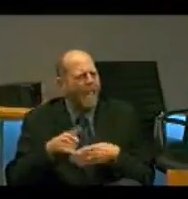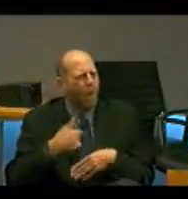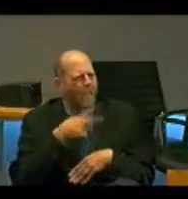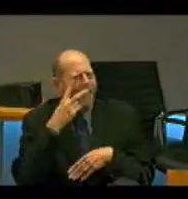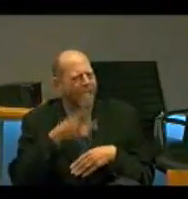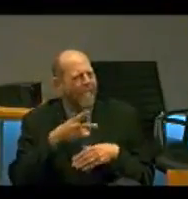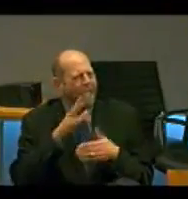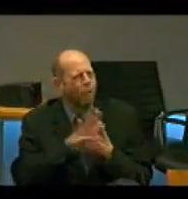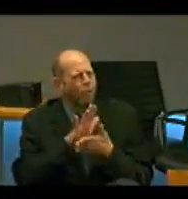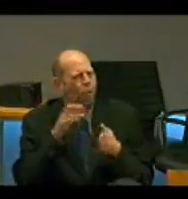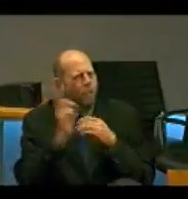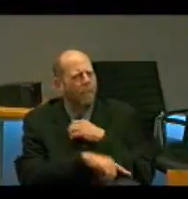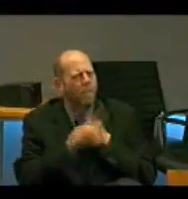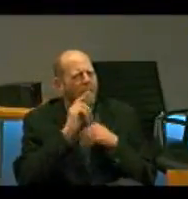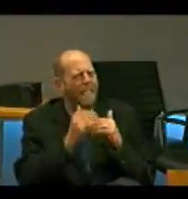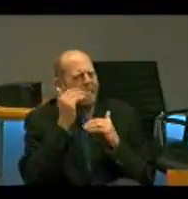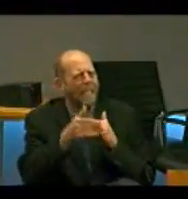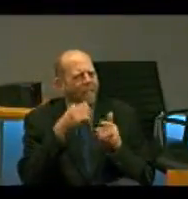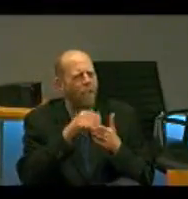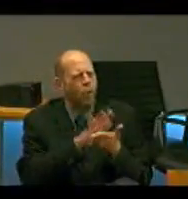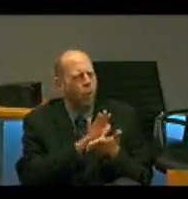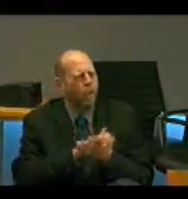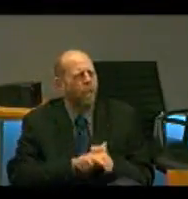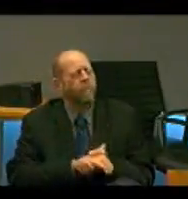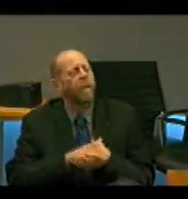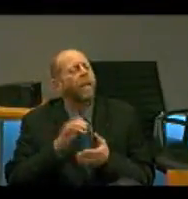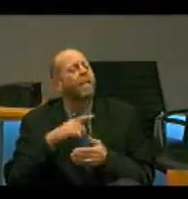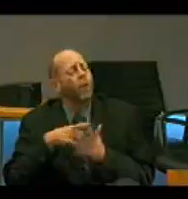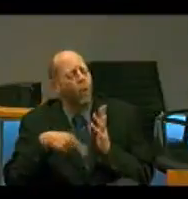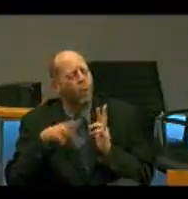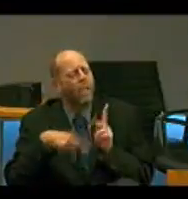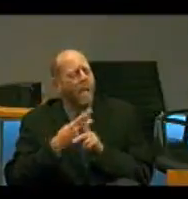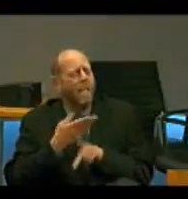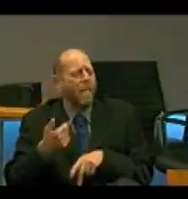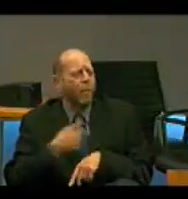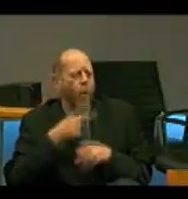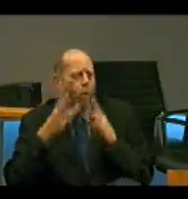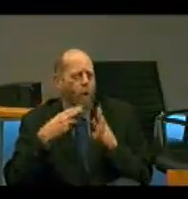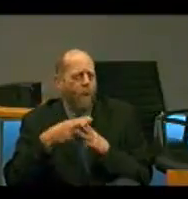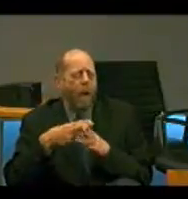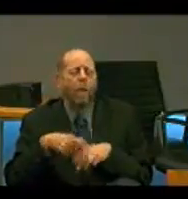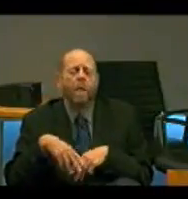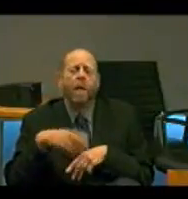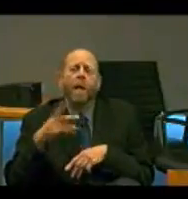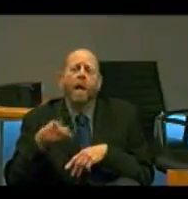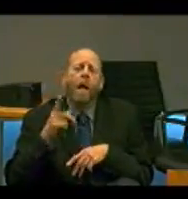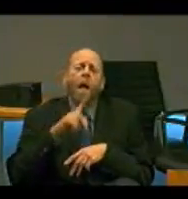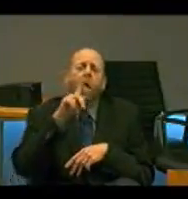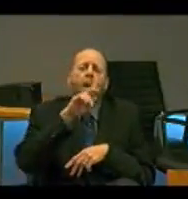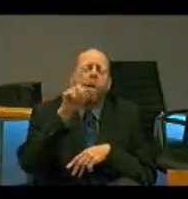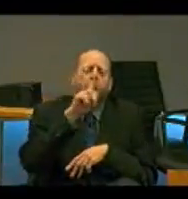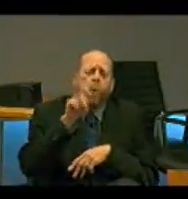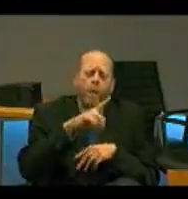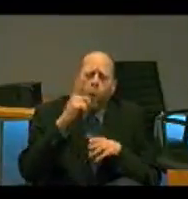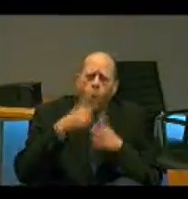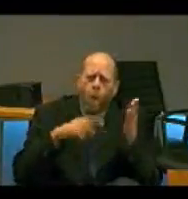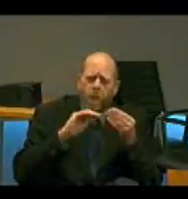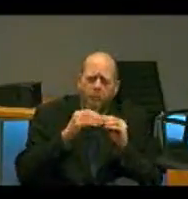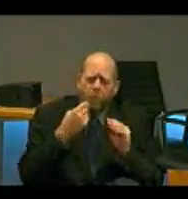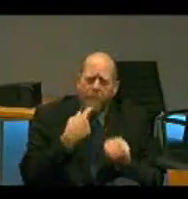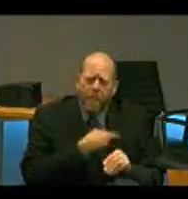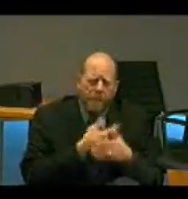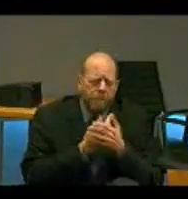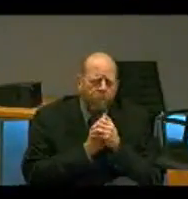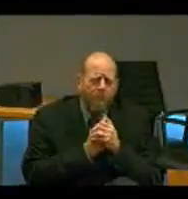school discipline being excessive in schools. And so those are the kinds of things that we're worried about. The question of what these numbers tell